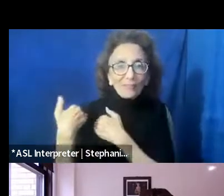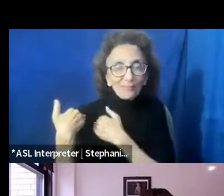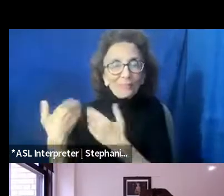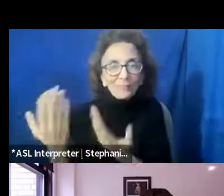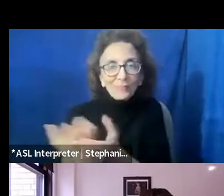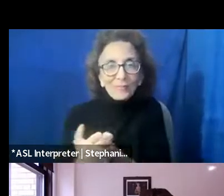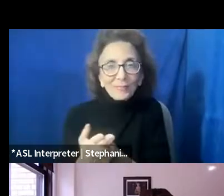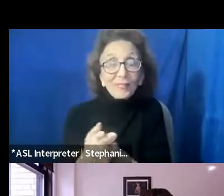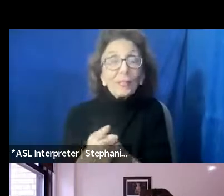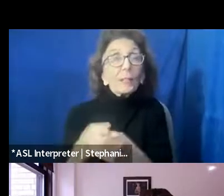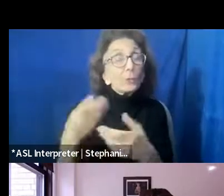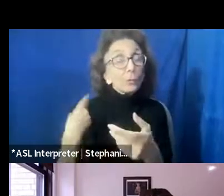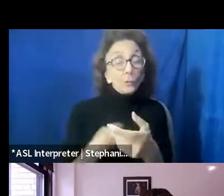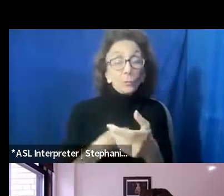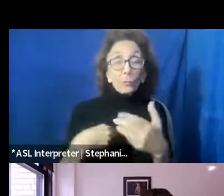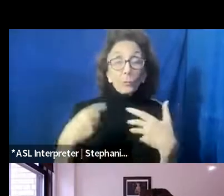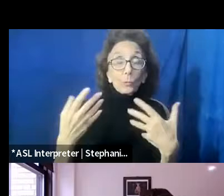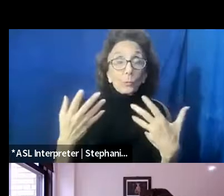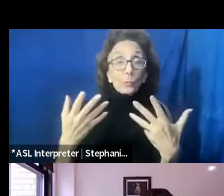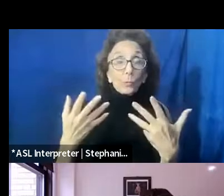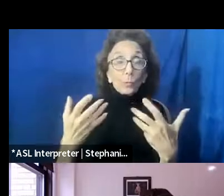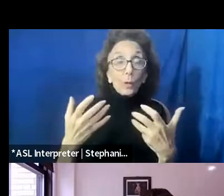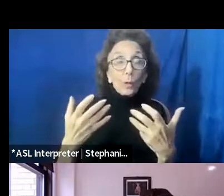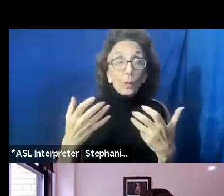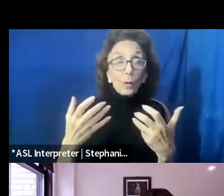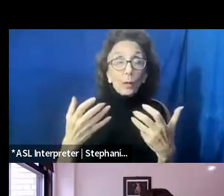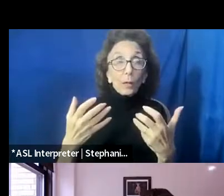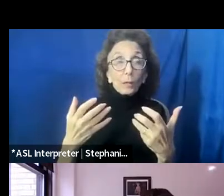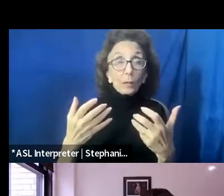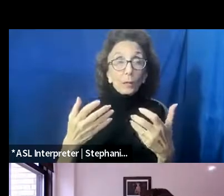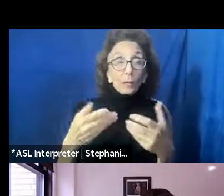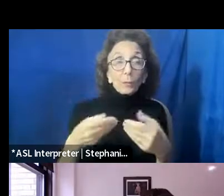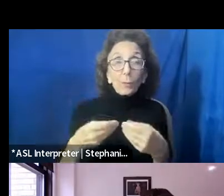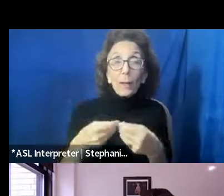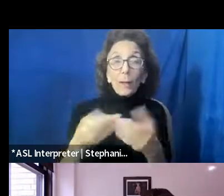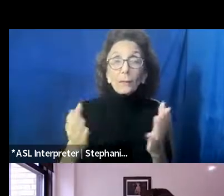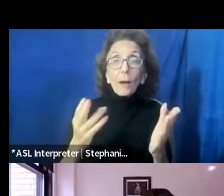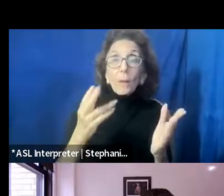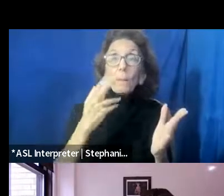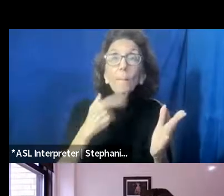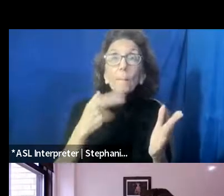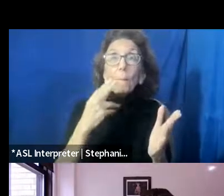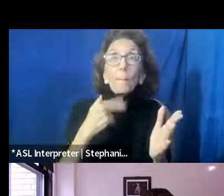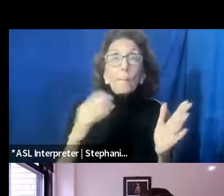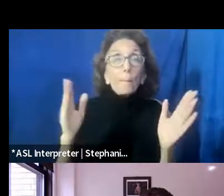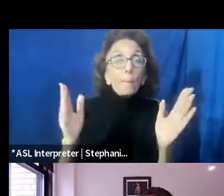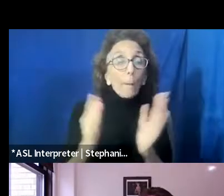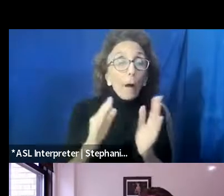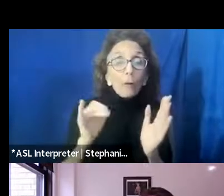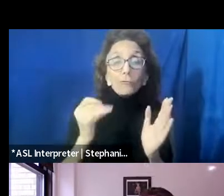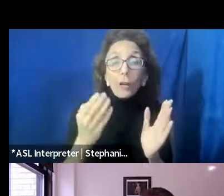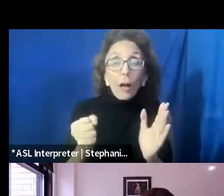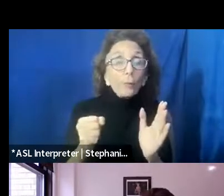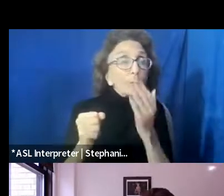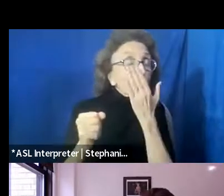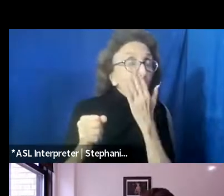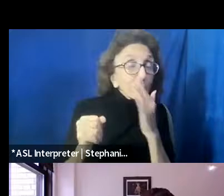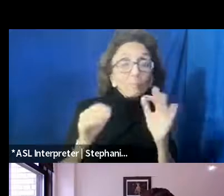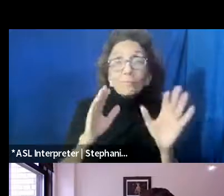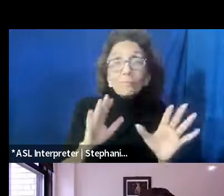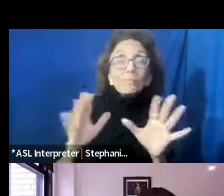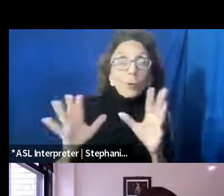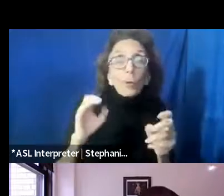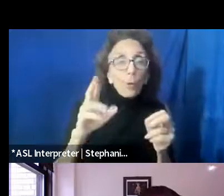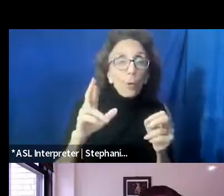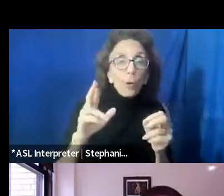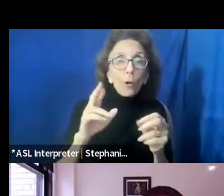question of like, do we want like to hand out kind of small jobs across throughout our artist ensemble, or is there